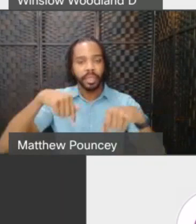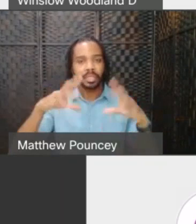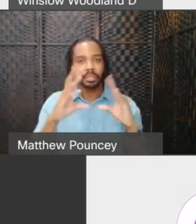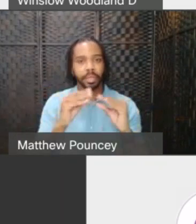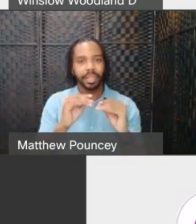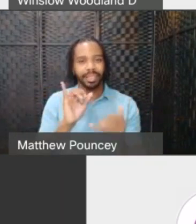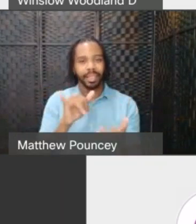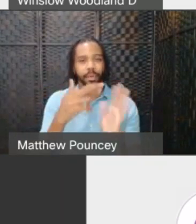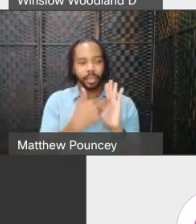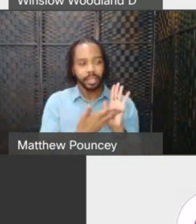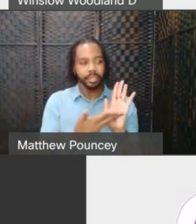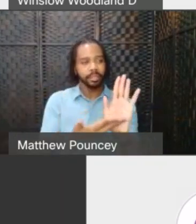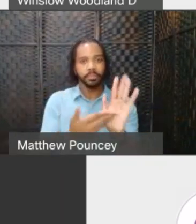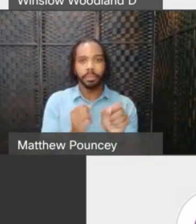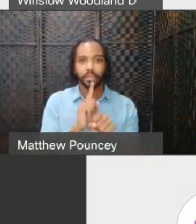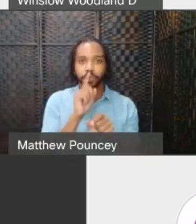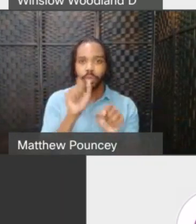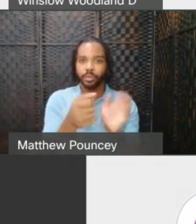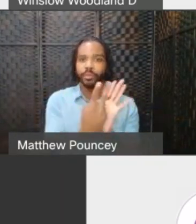so that you can review it for yourselves.